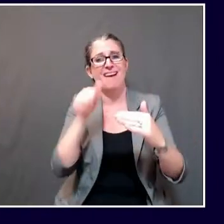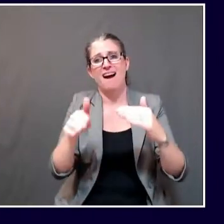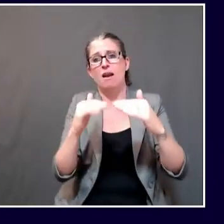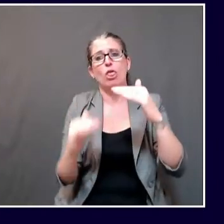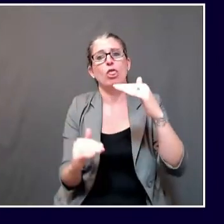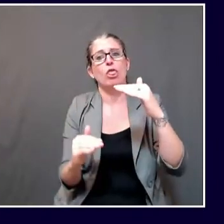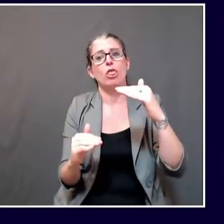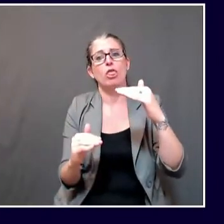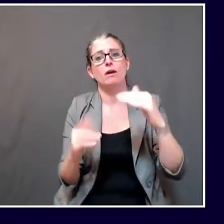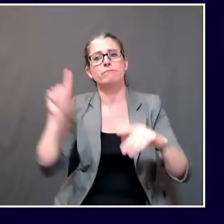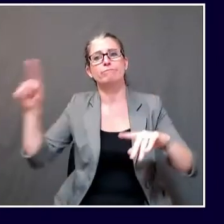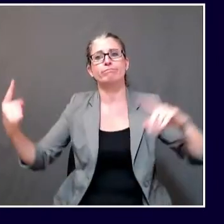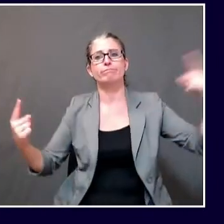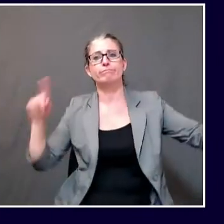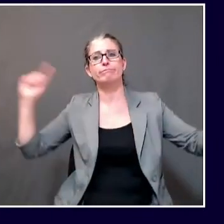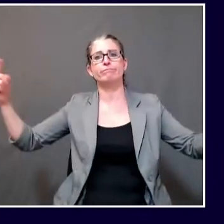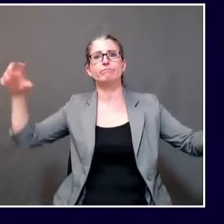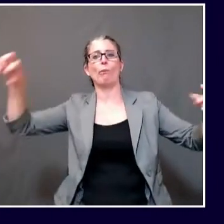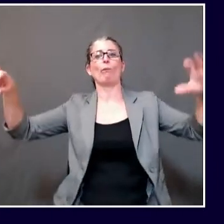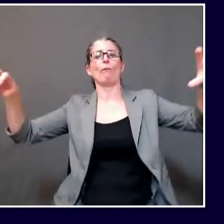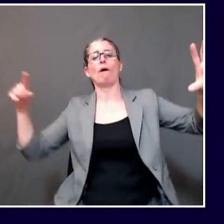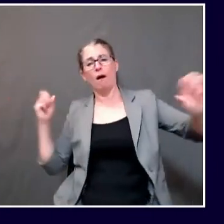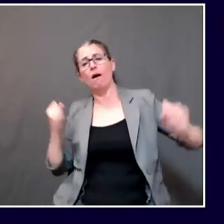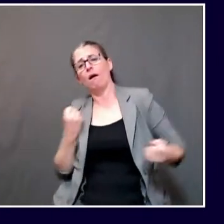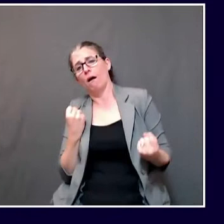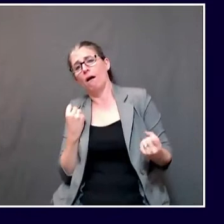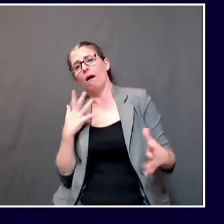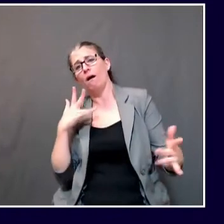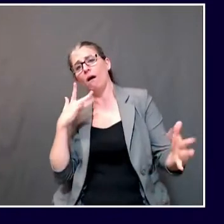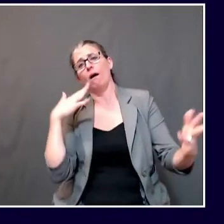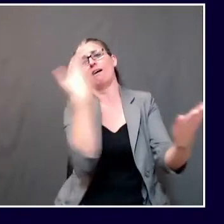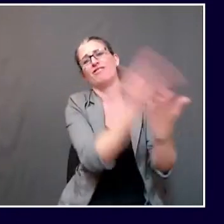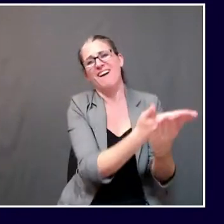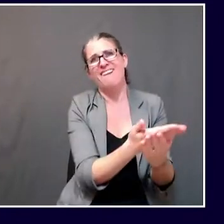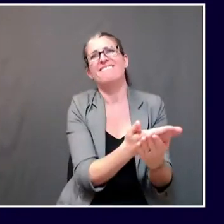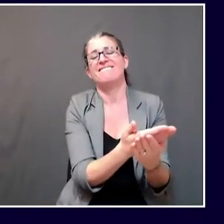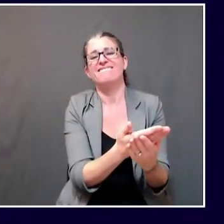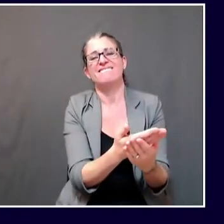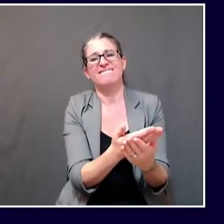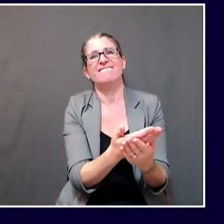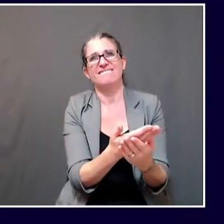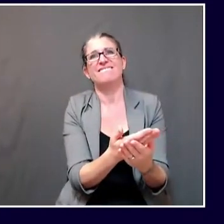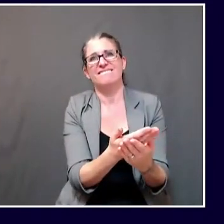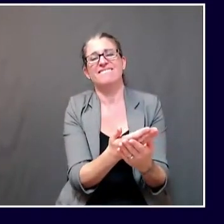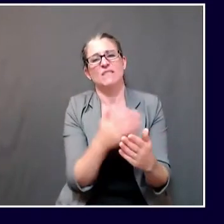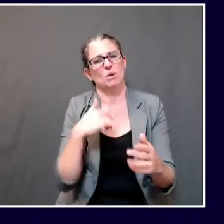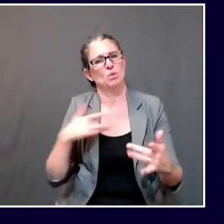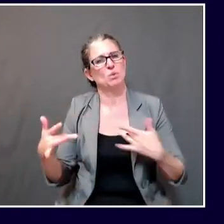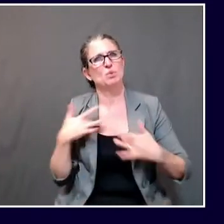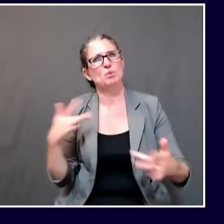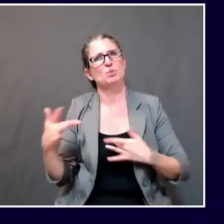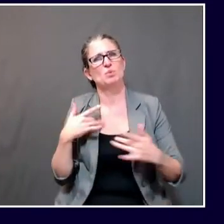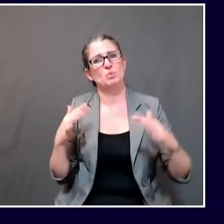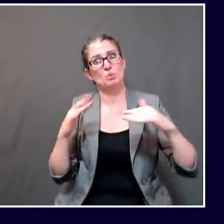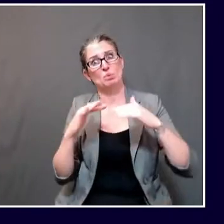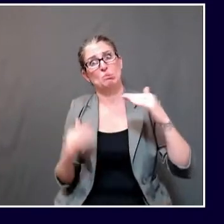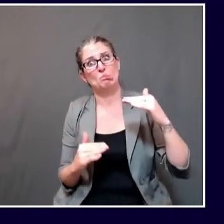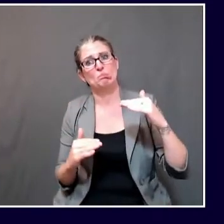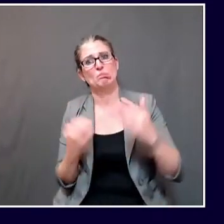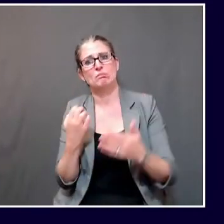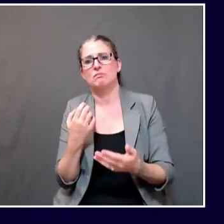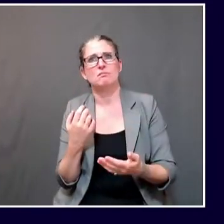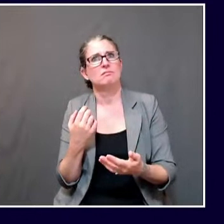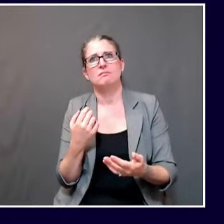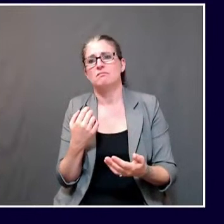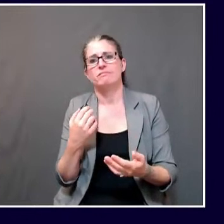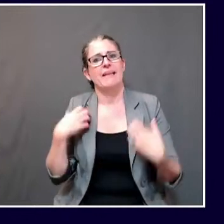and the uptick in COVID, not just in the Skowhegan area, but across the state, particularly in counties that until very